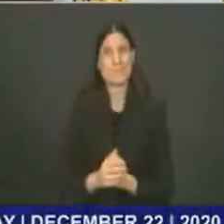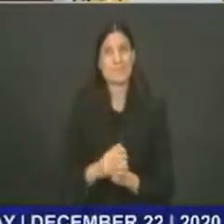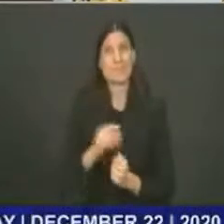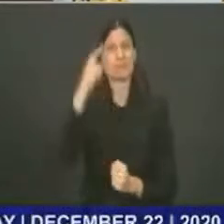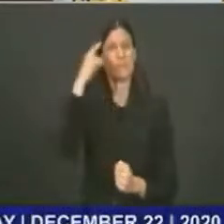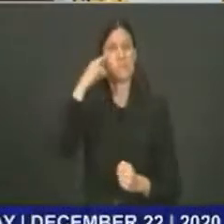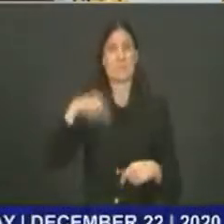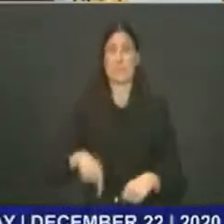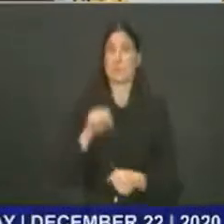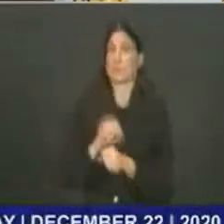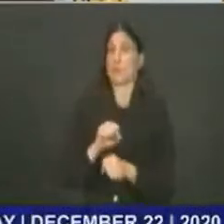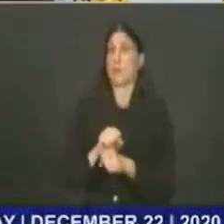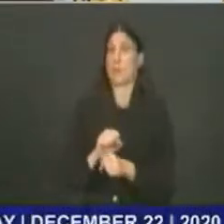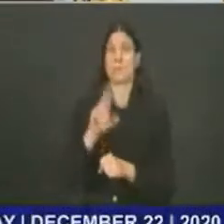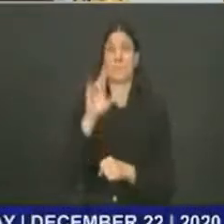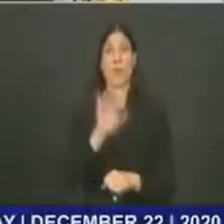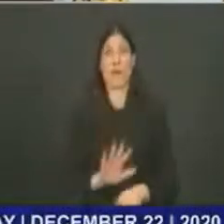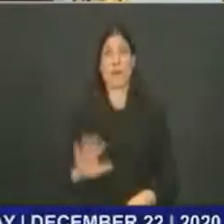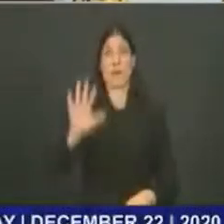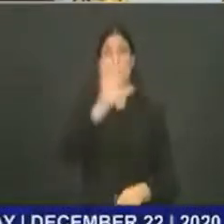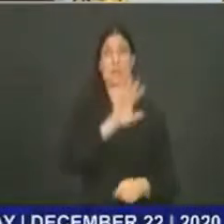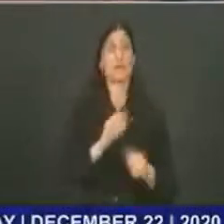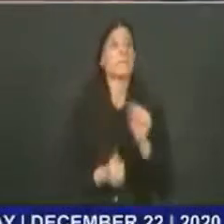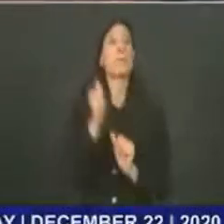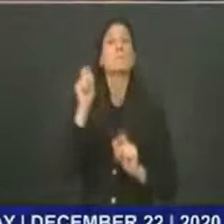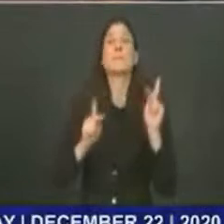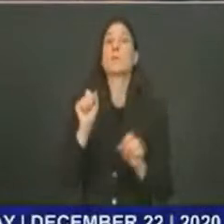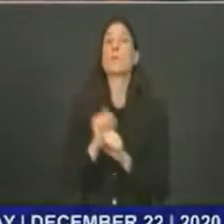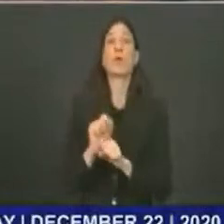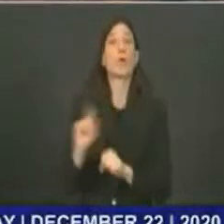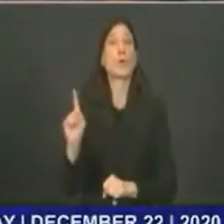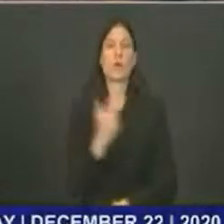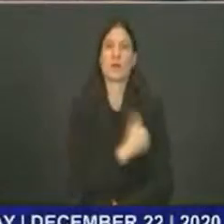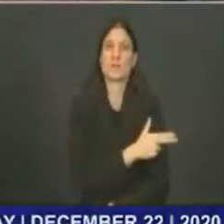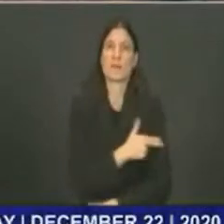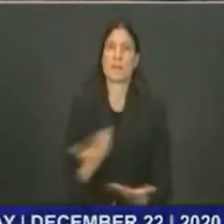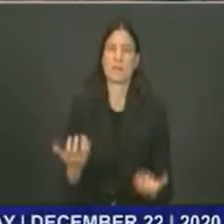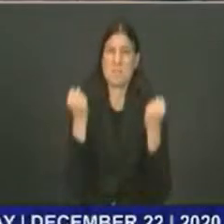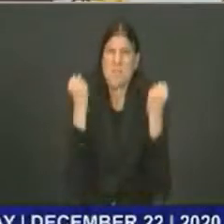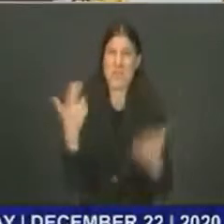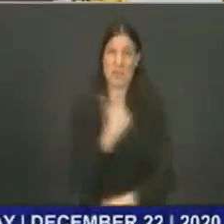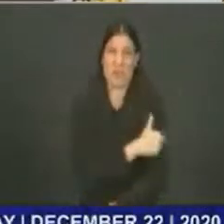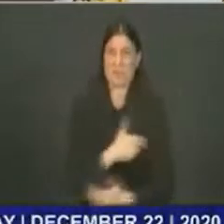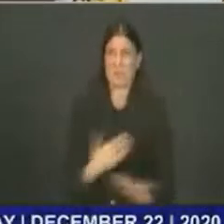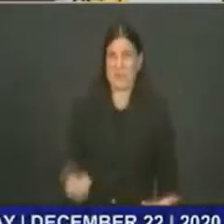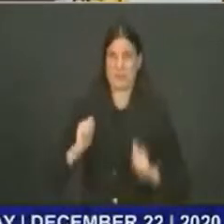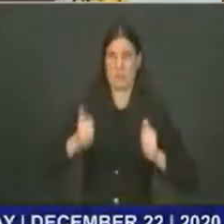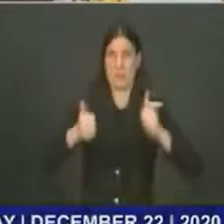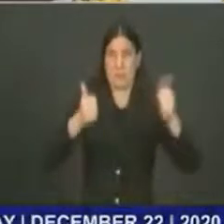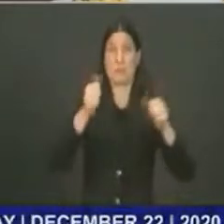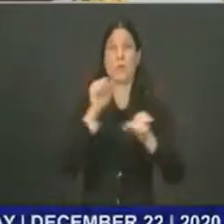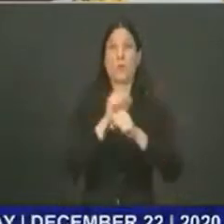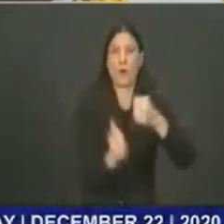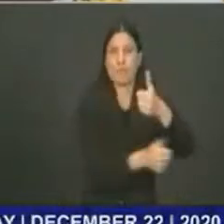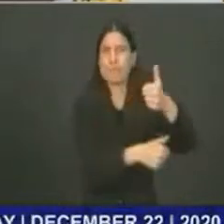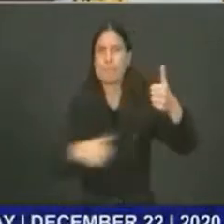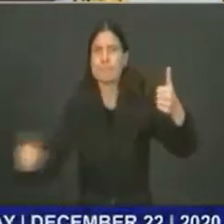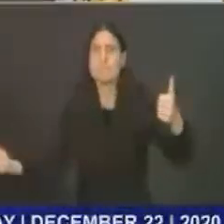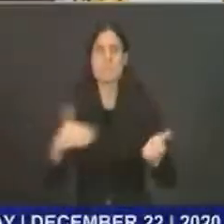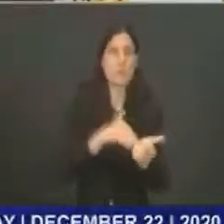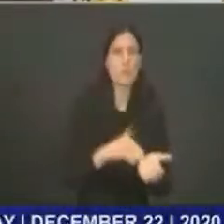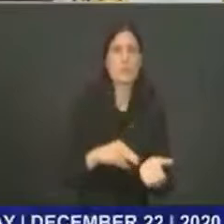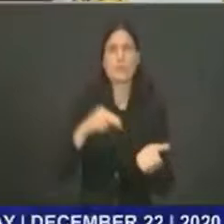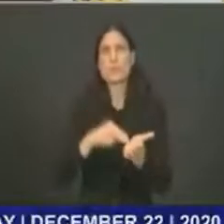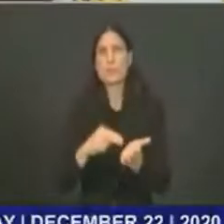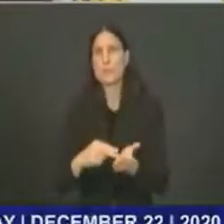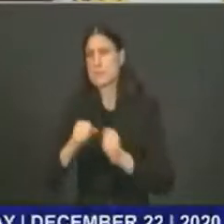It's a balance. I wish I had more, like Director Smiley just said. I hope the federal government does more, because Rhode Island's economy needs more, as